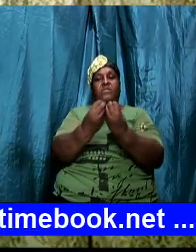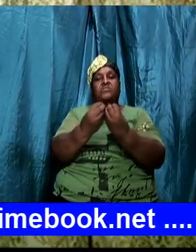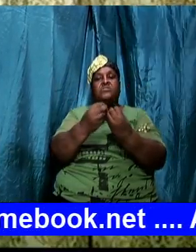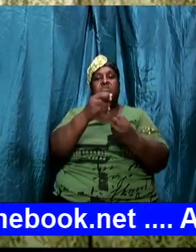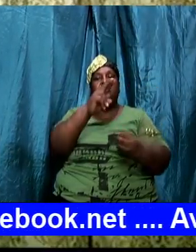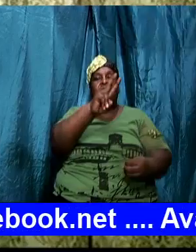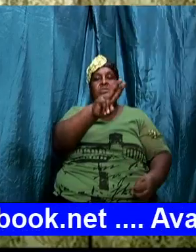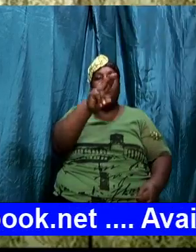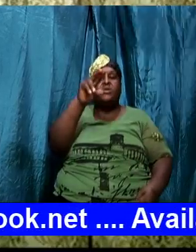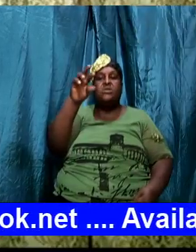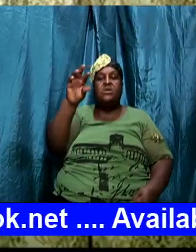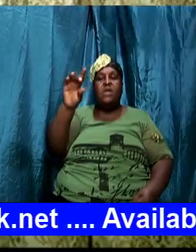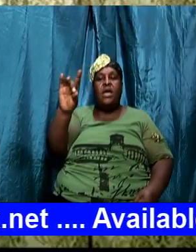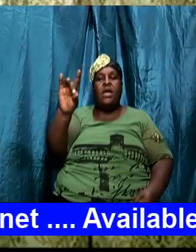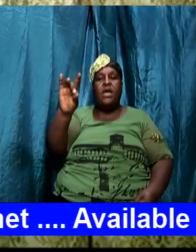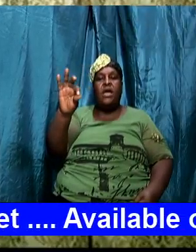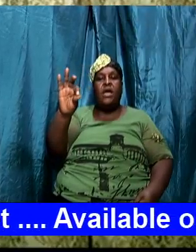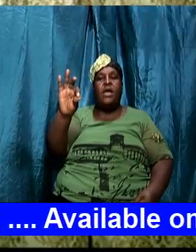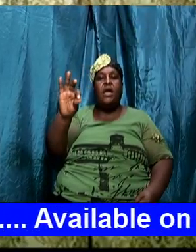can go on the